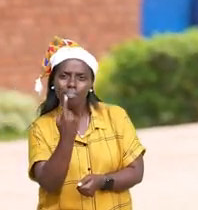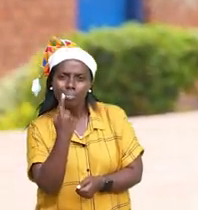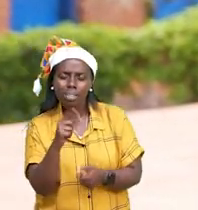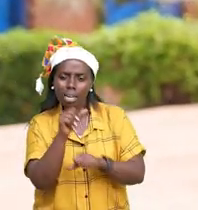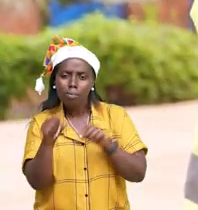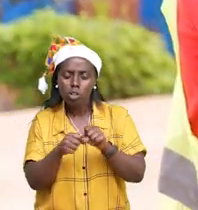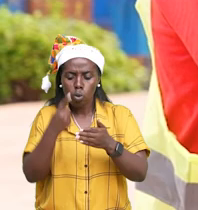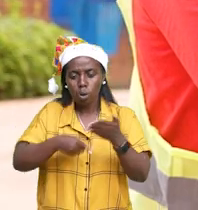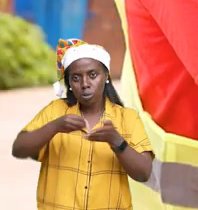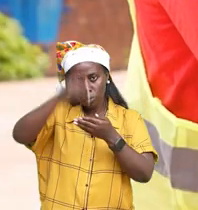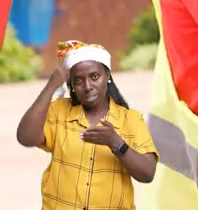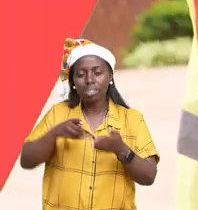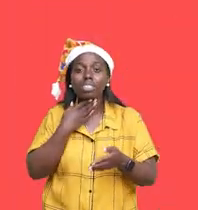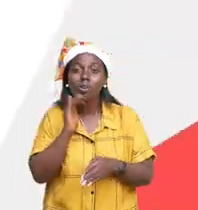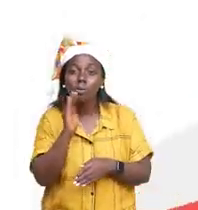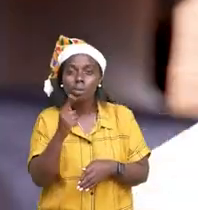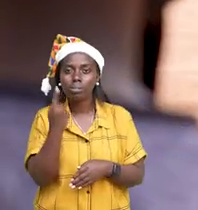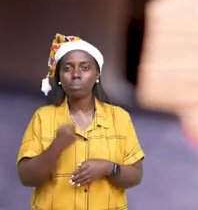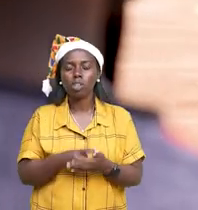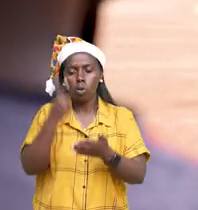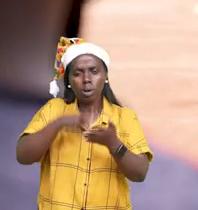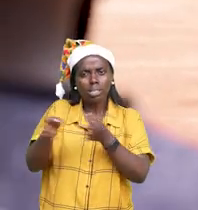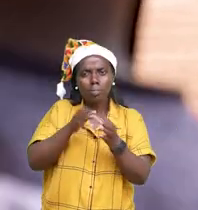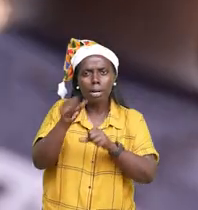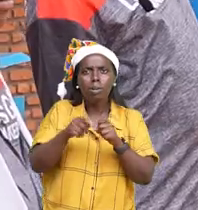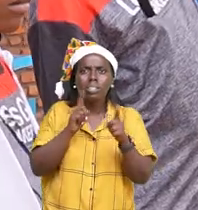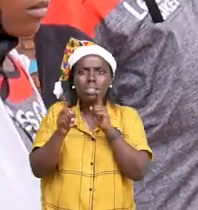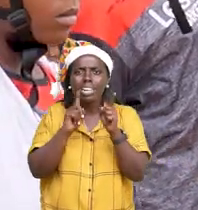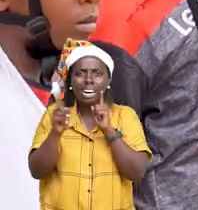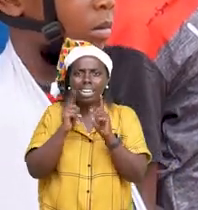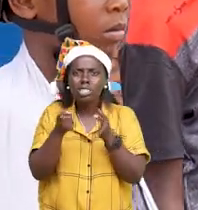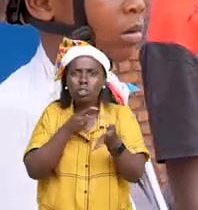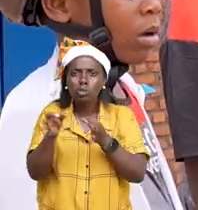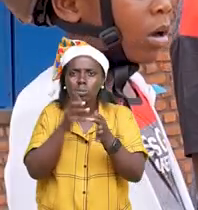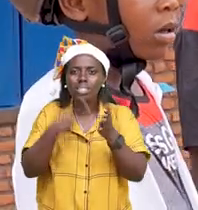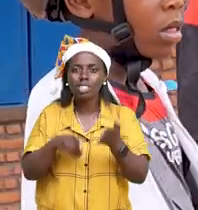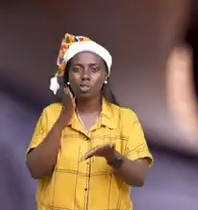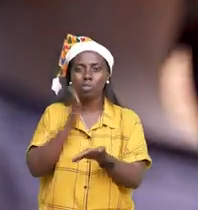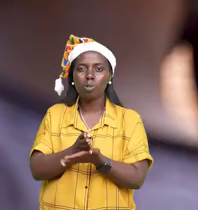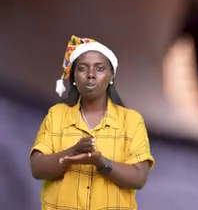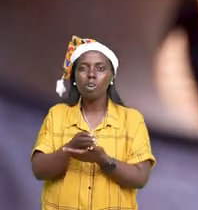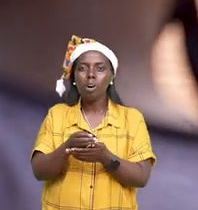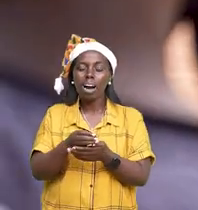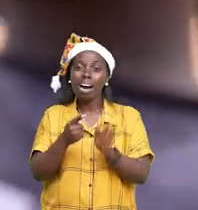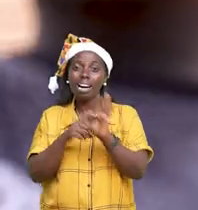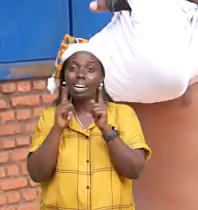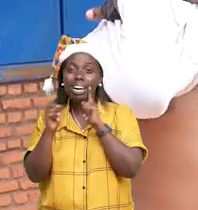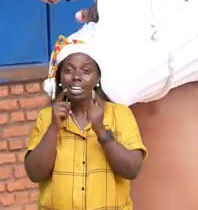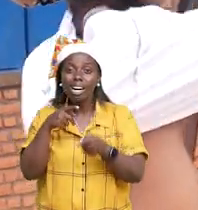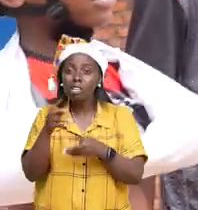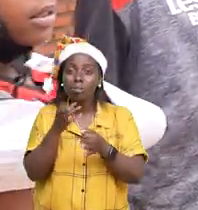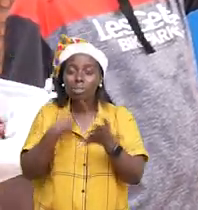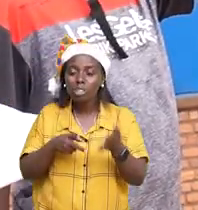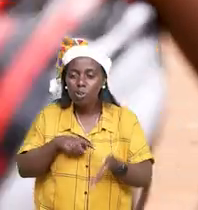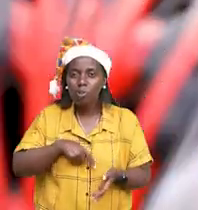questions on what we have learned, okay? Yeah. What's the meaning of this color? To stop. What's the meaning of this? To